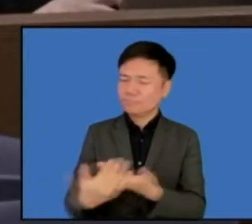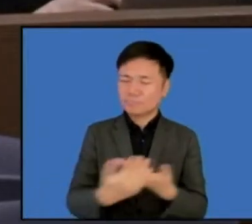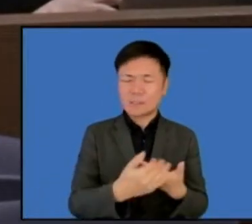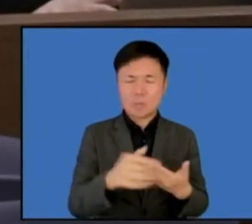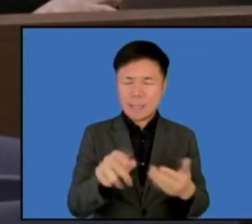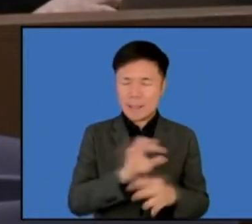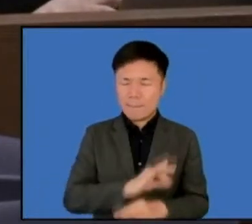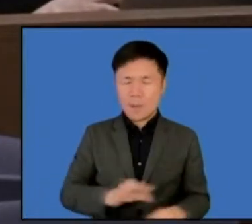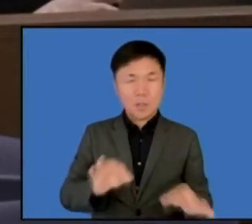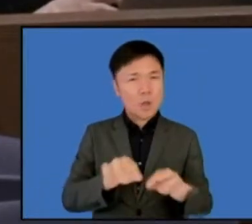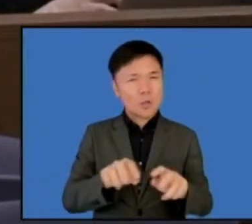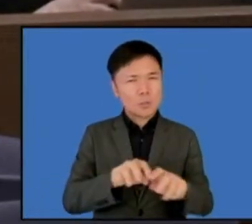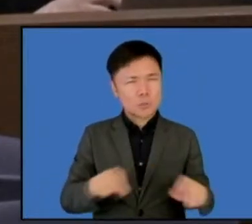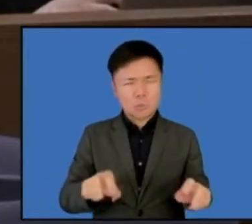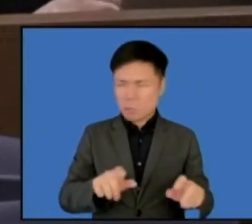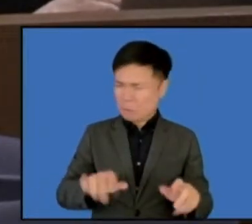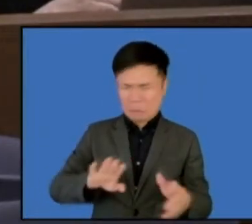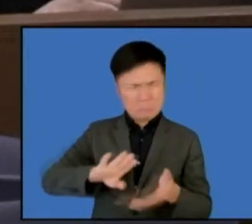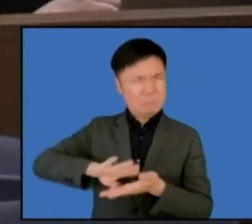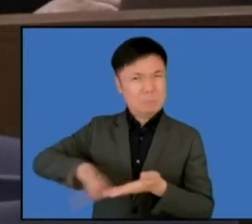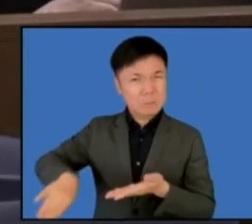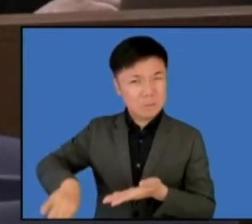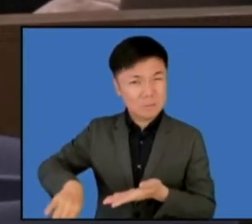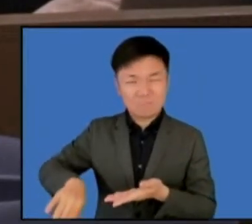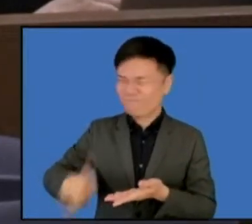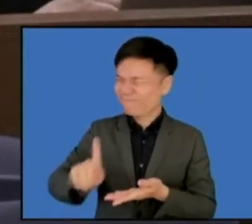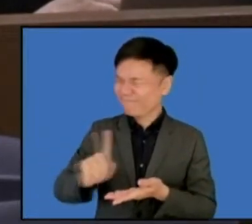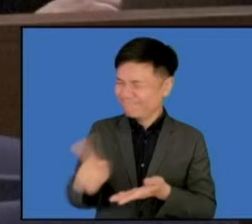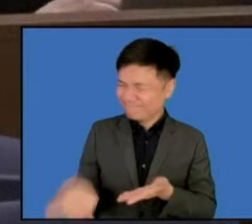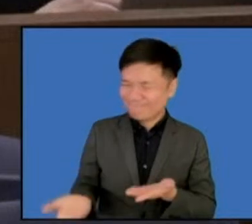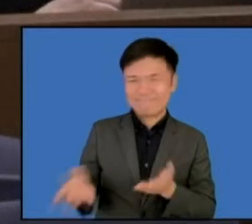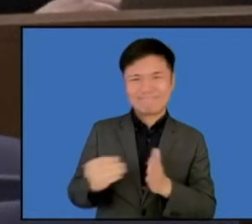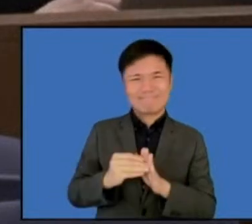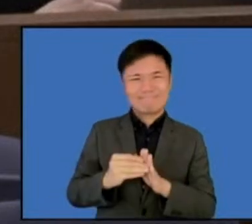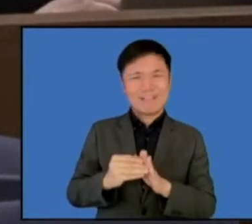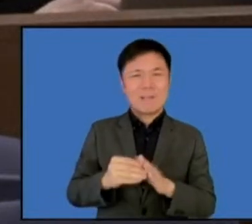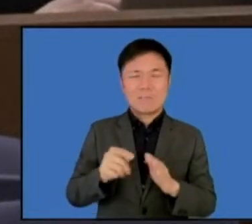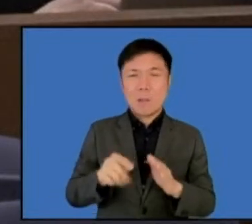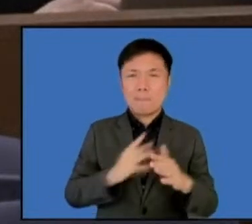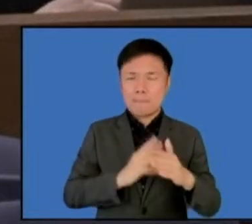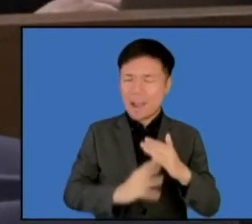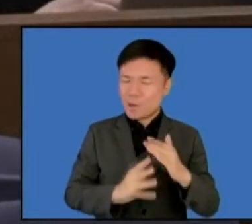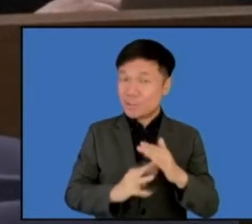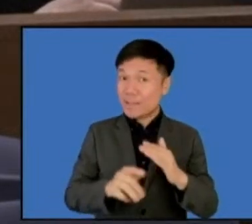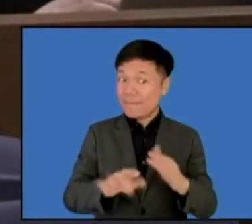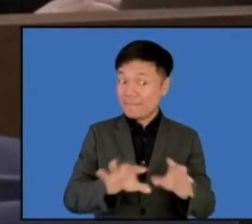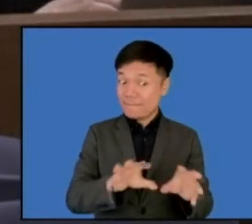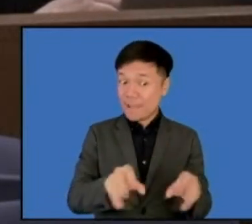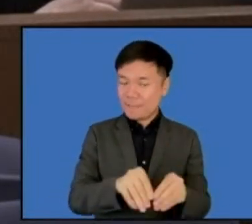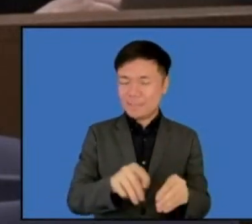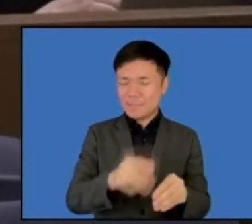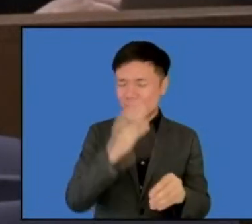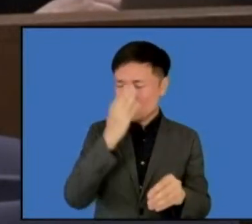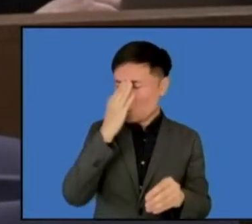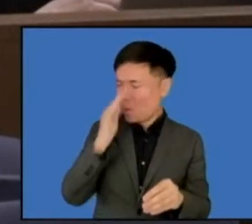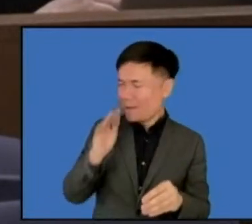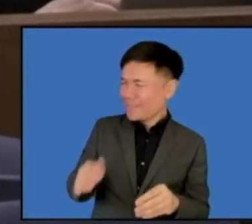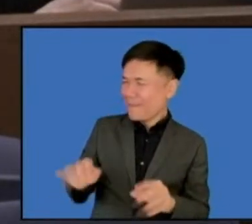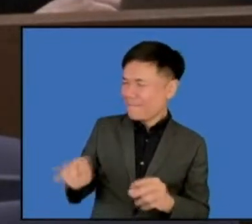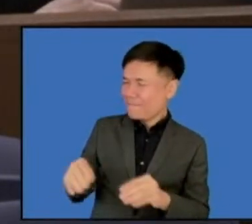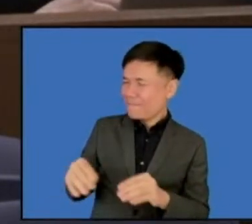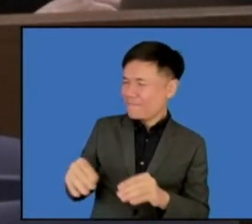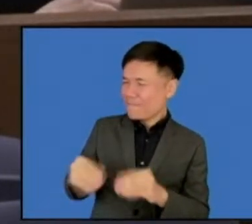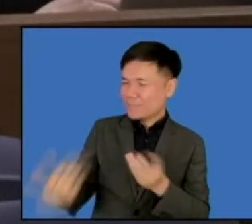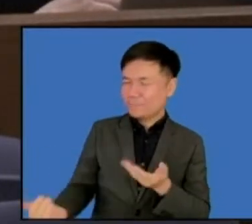children are left out in these policies while we are the one to live with it. Therefore, migrants' families must be recognized, youth must be organically engaged,